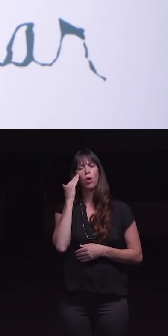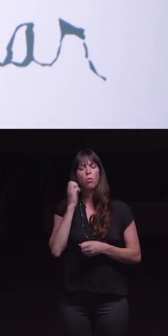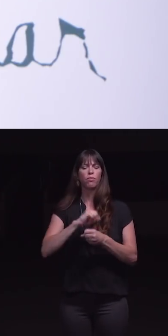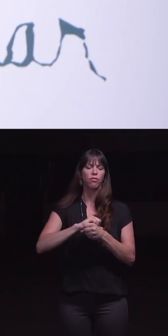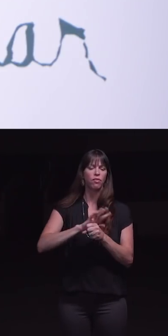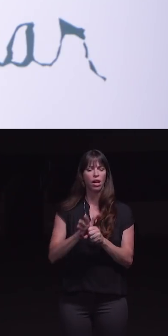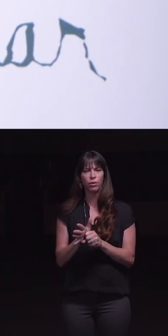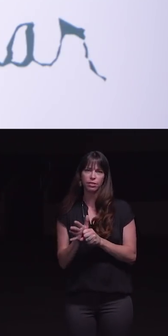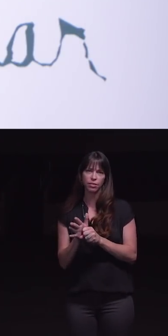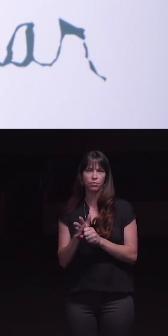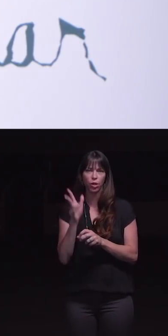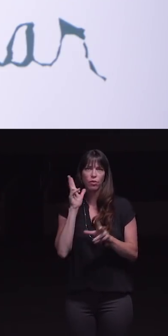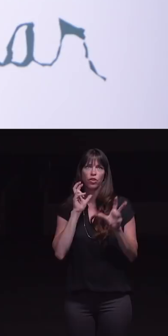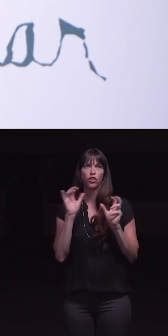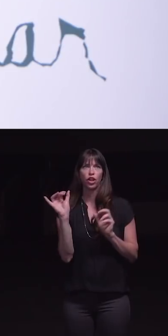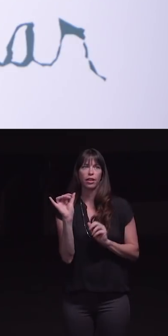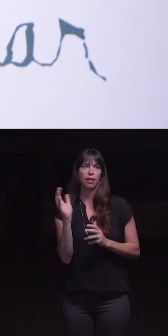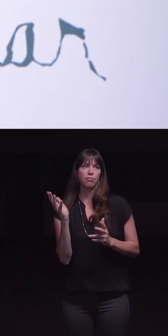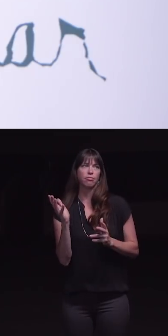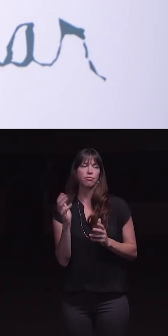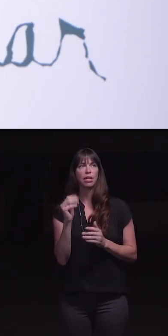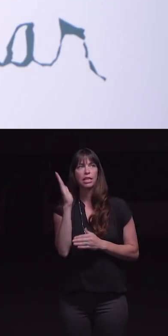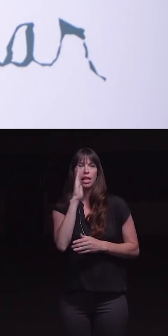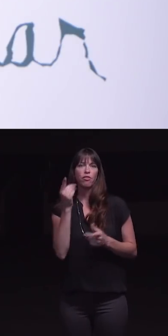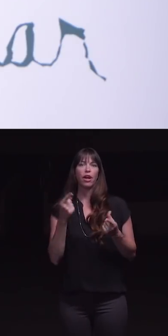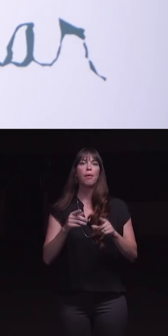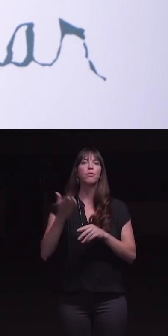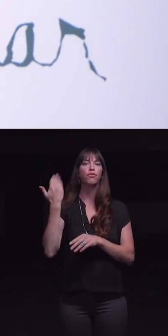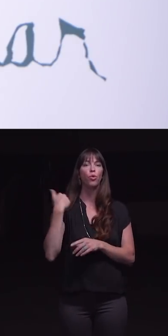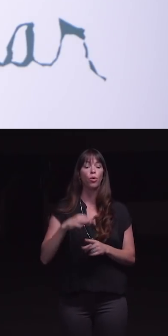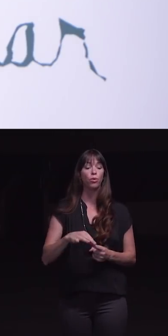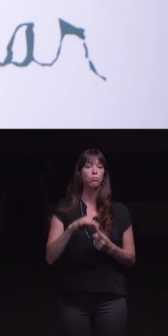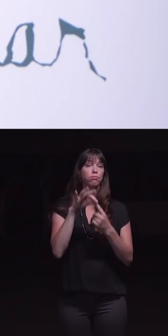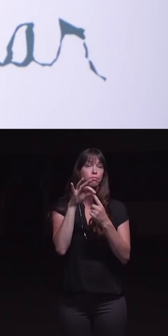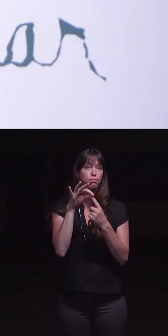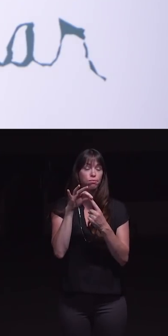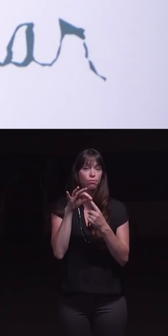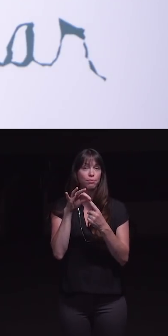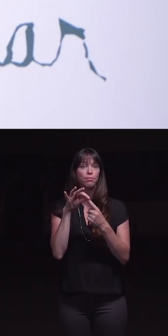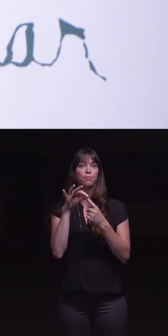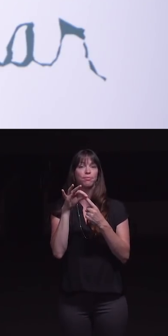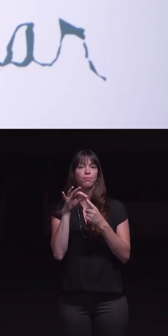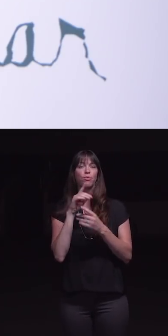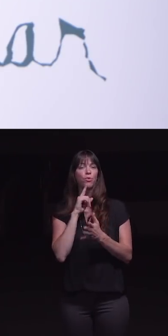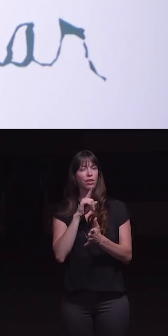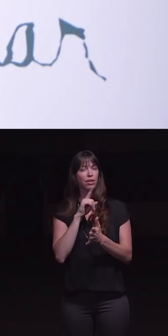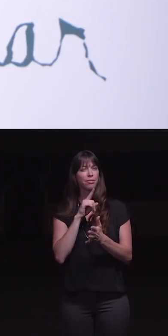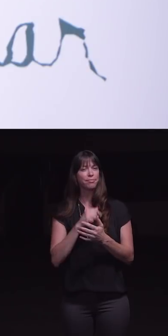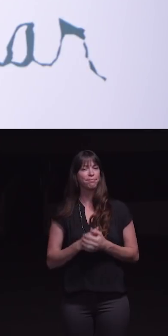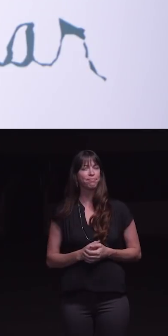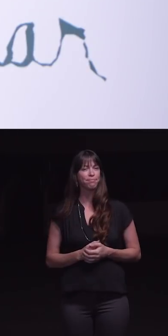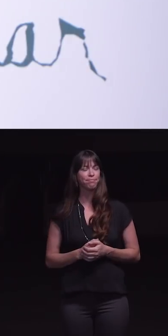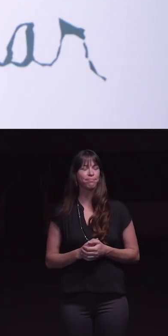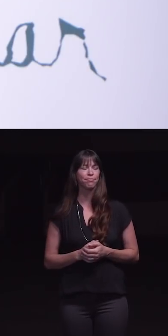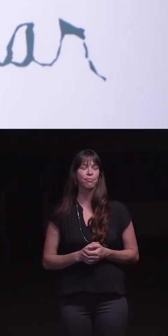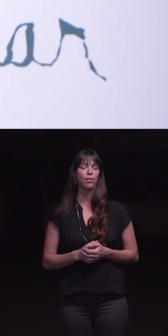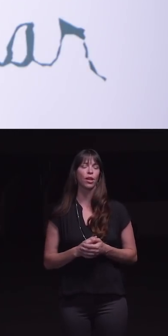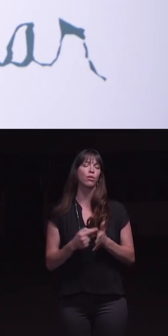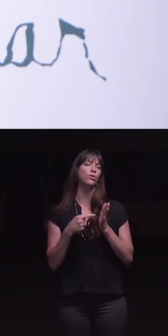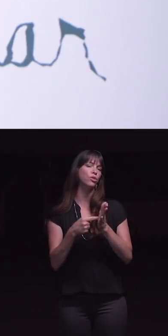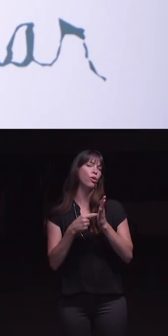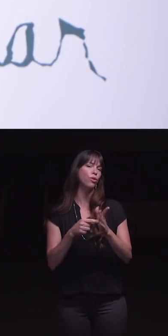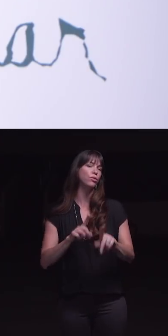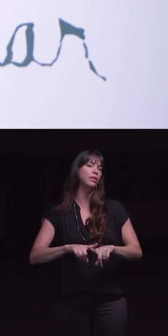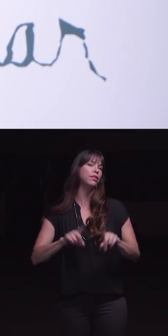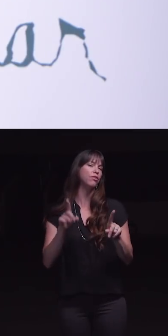that this virus is words like unprecedented, unique, never before. Really? What if I